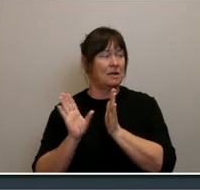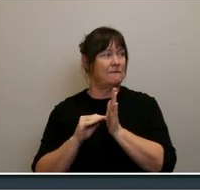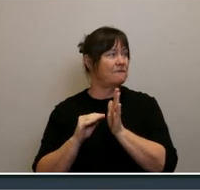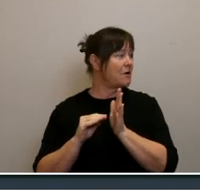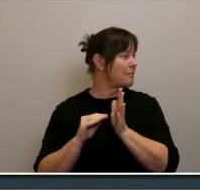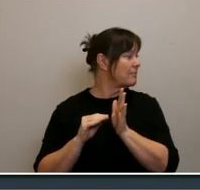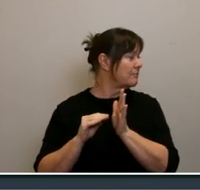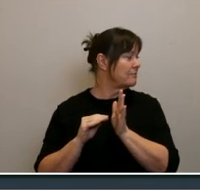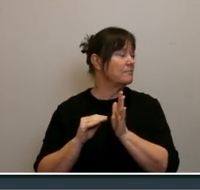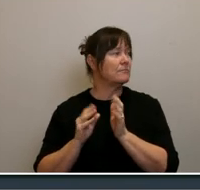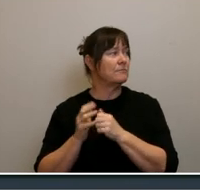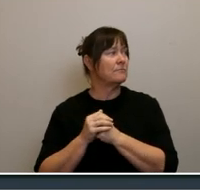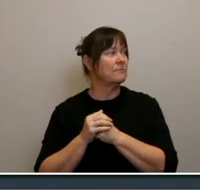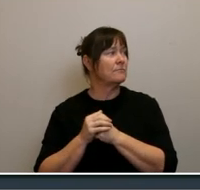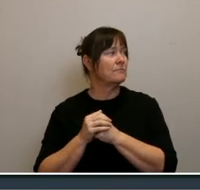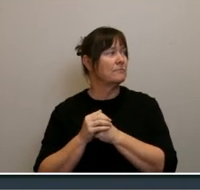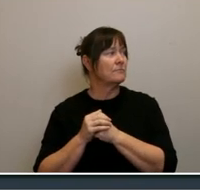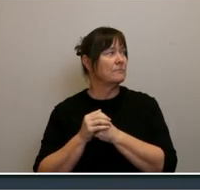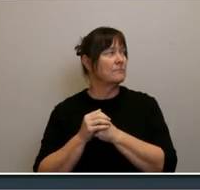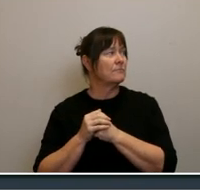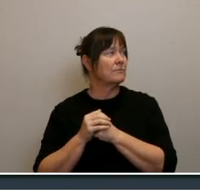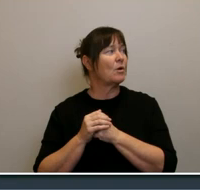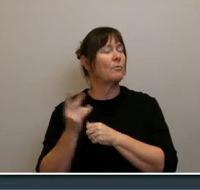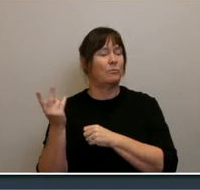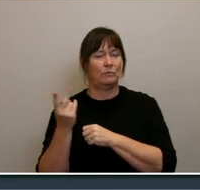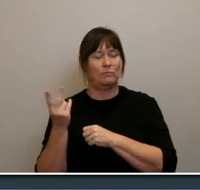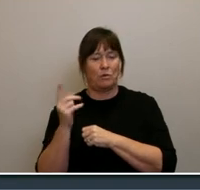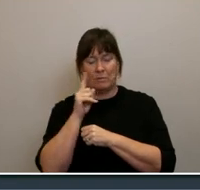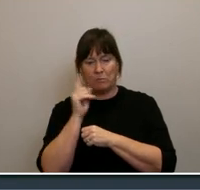And Charles Doherty. Welcome to both of you.